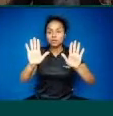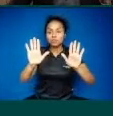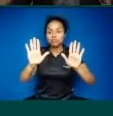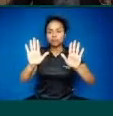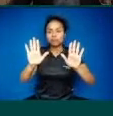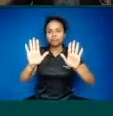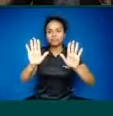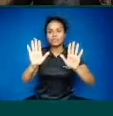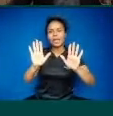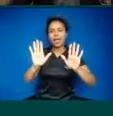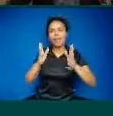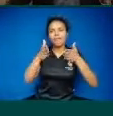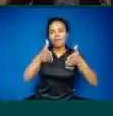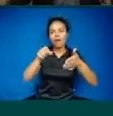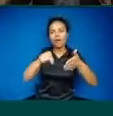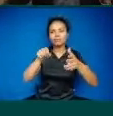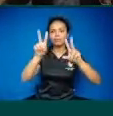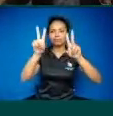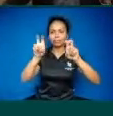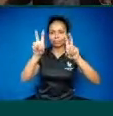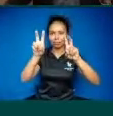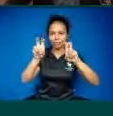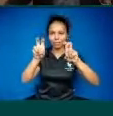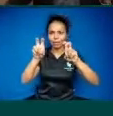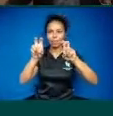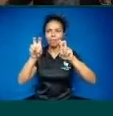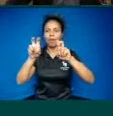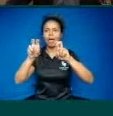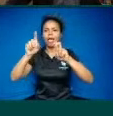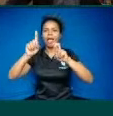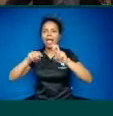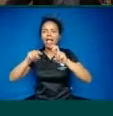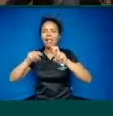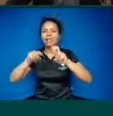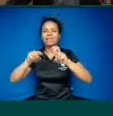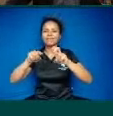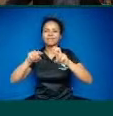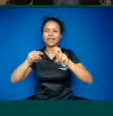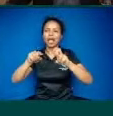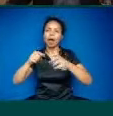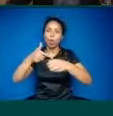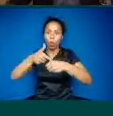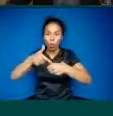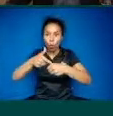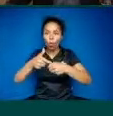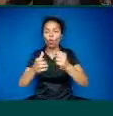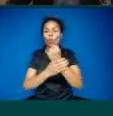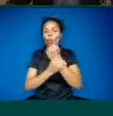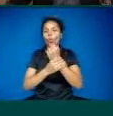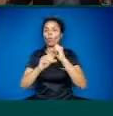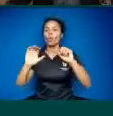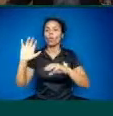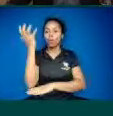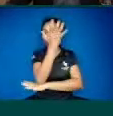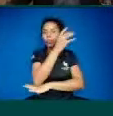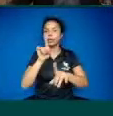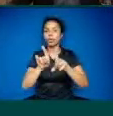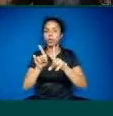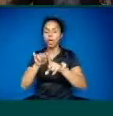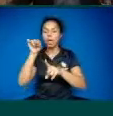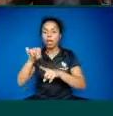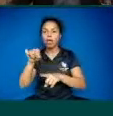But specifically in this theme of sustainable fuels and the vinculation of